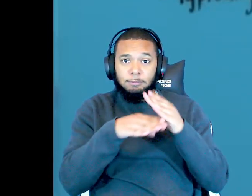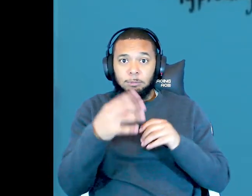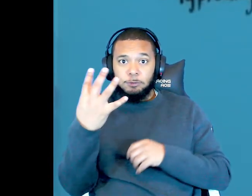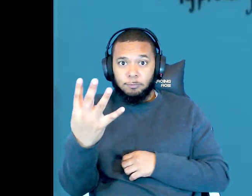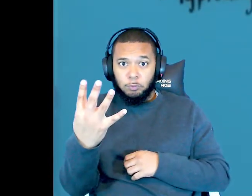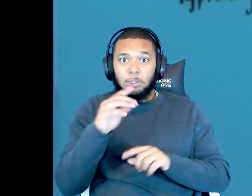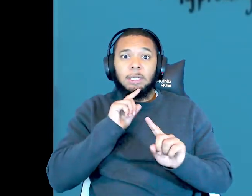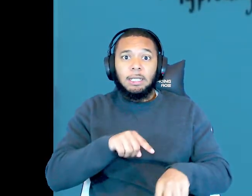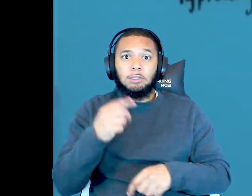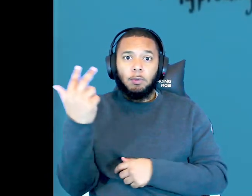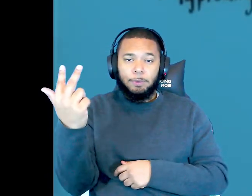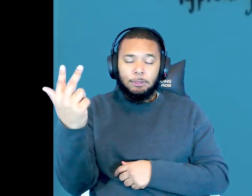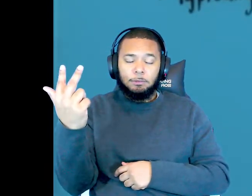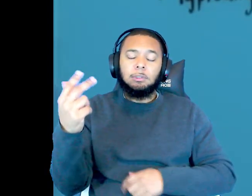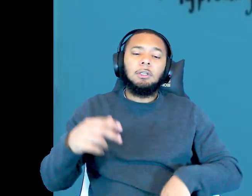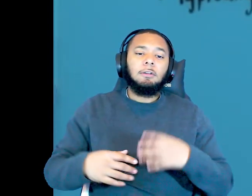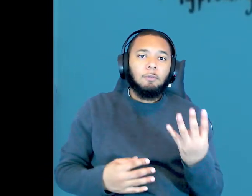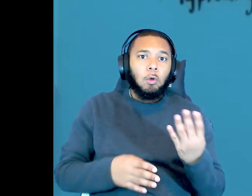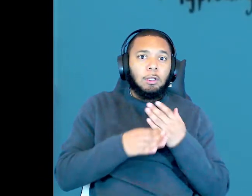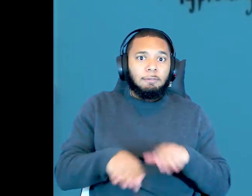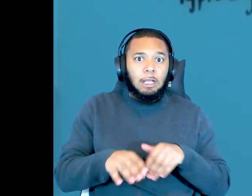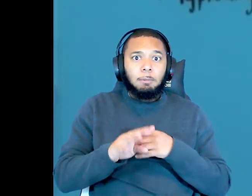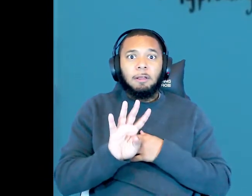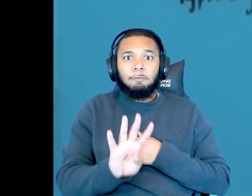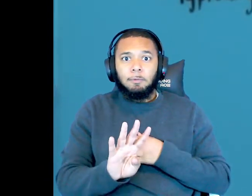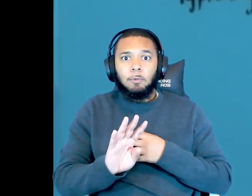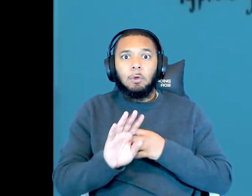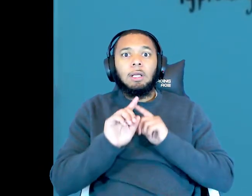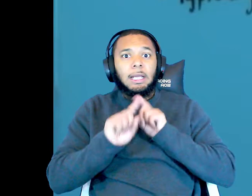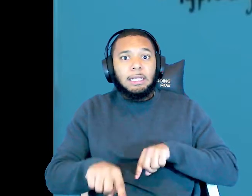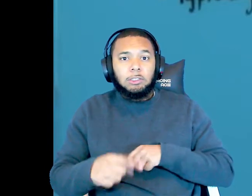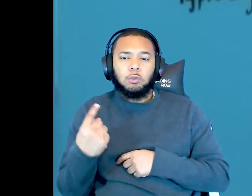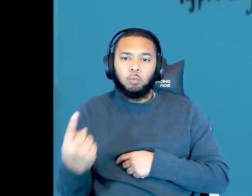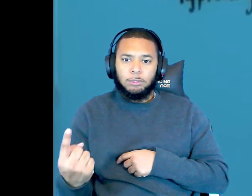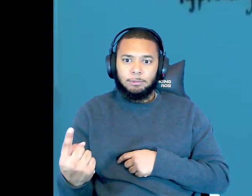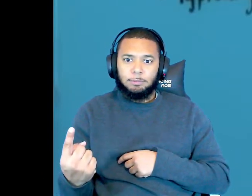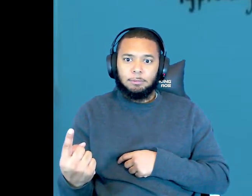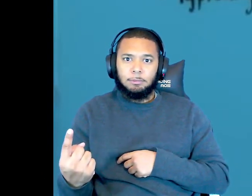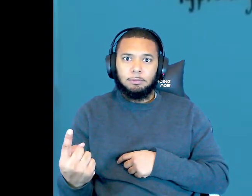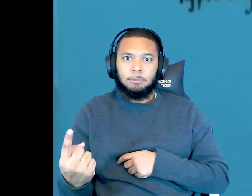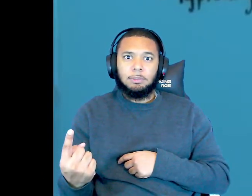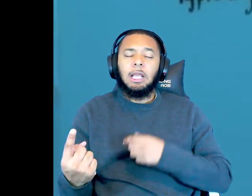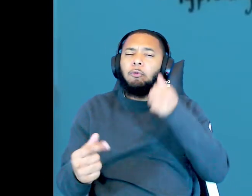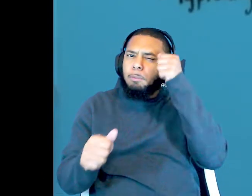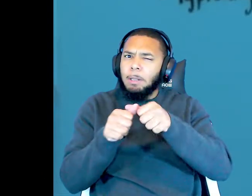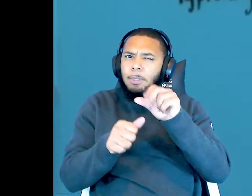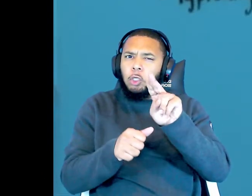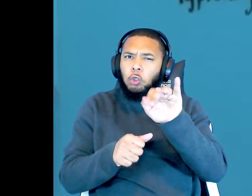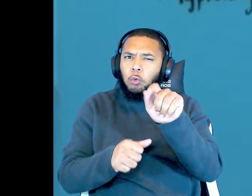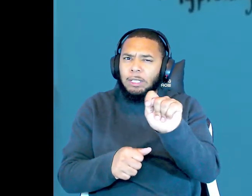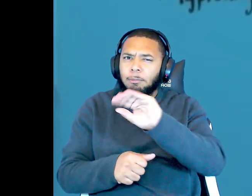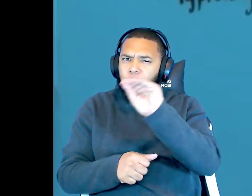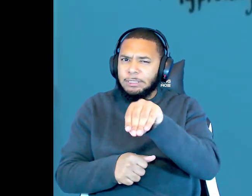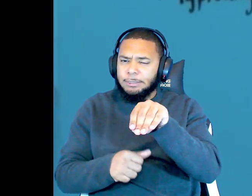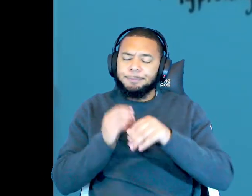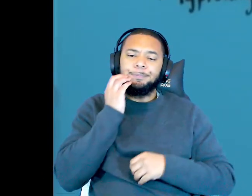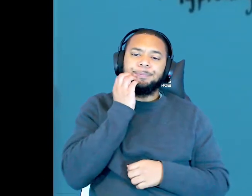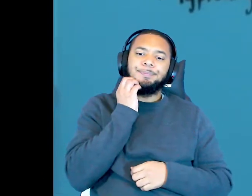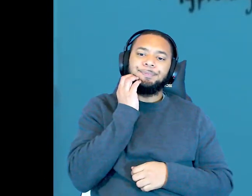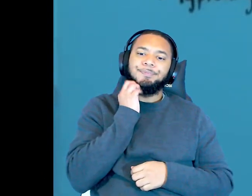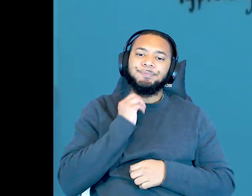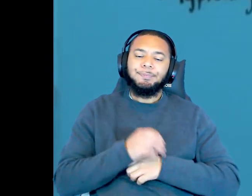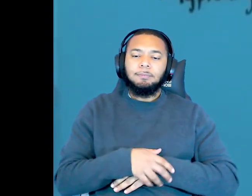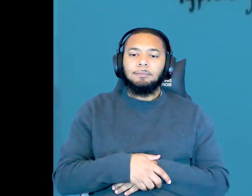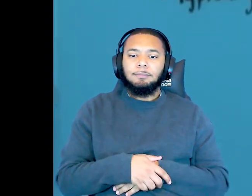12 divided by 4 is 3. And the units, the increments are in percent. 4 divided by 4 is 1.